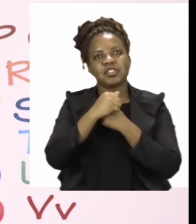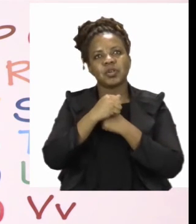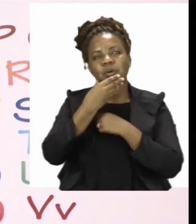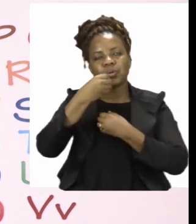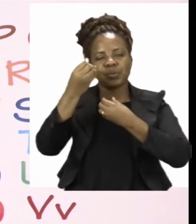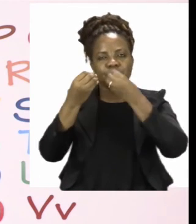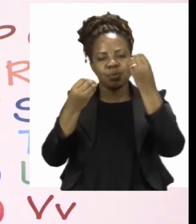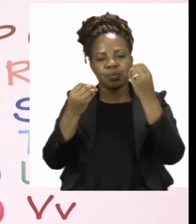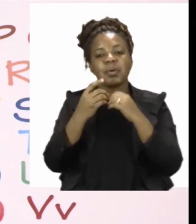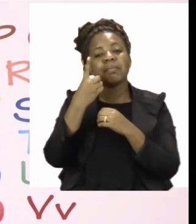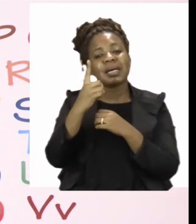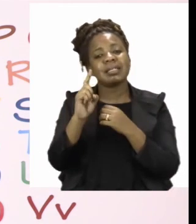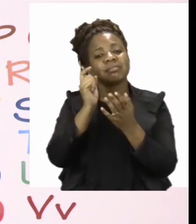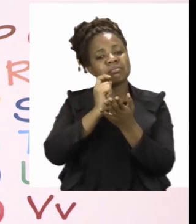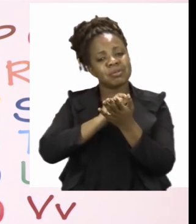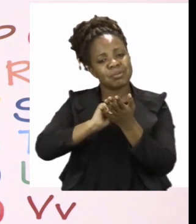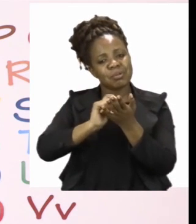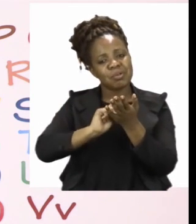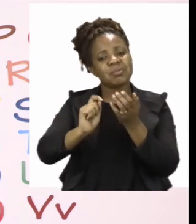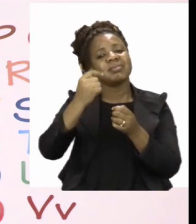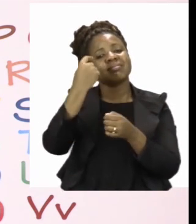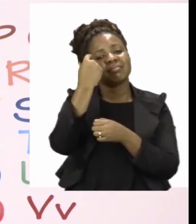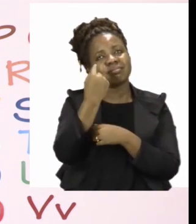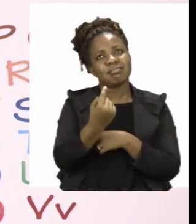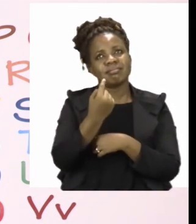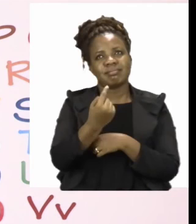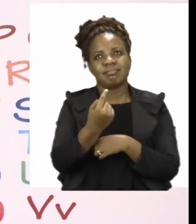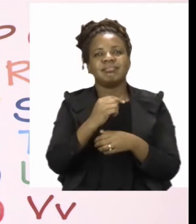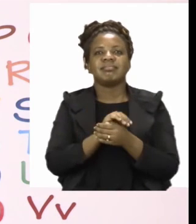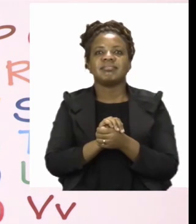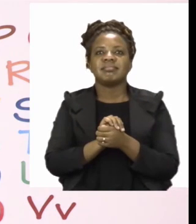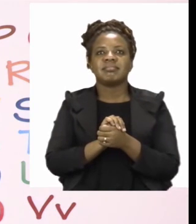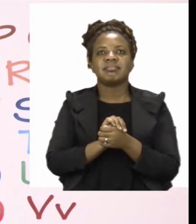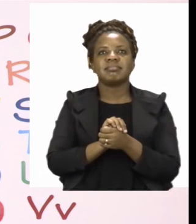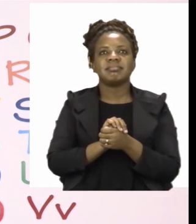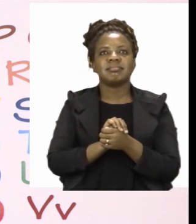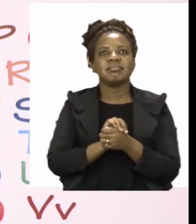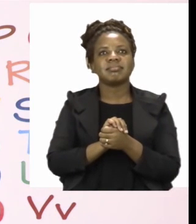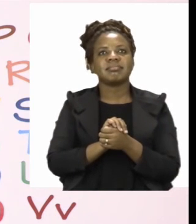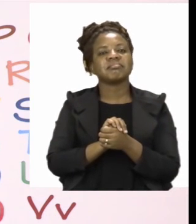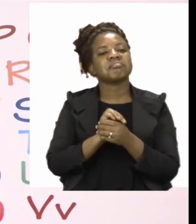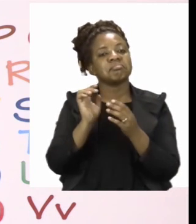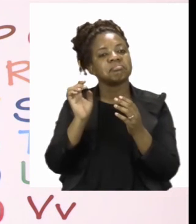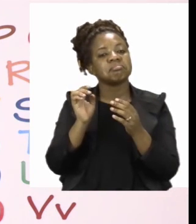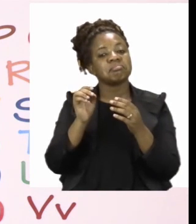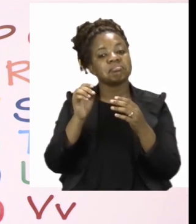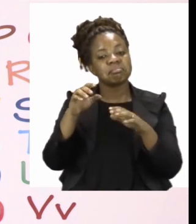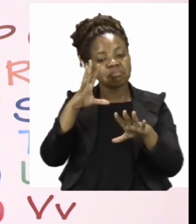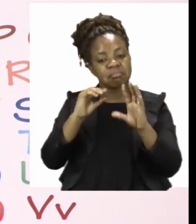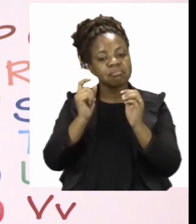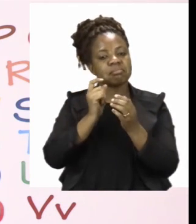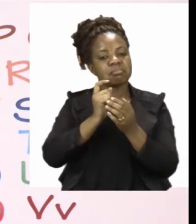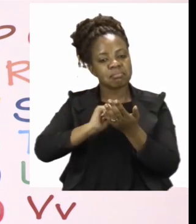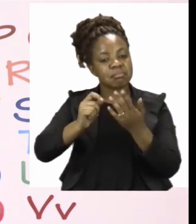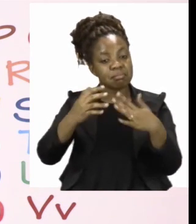by yourself. So now we are done with our lesson. It's very important for us